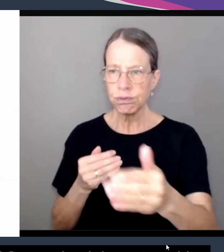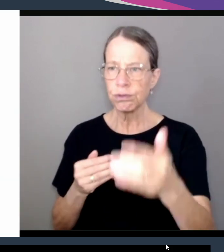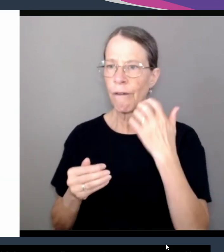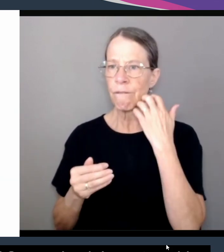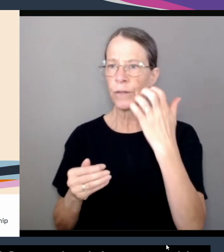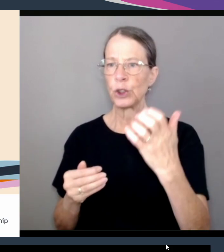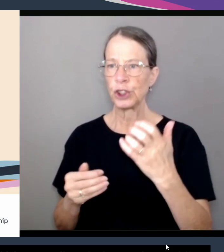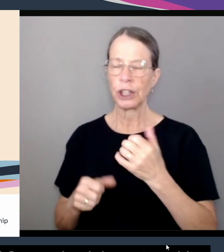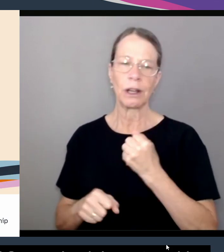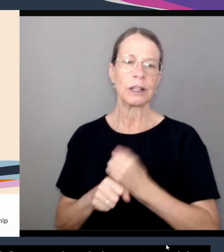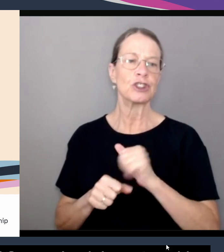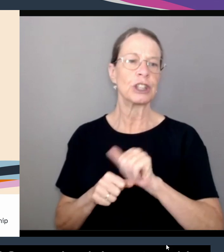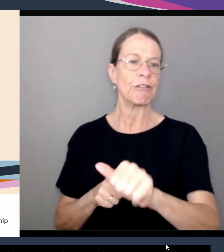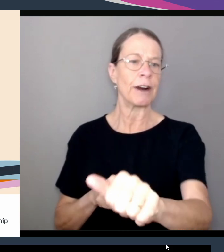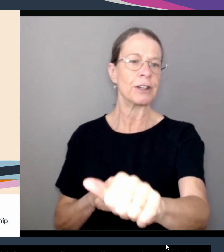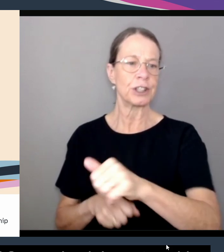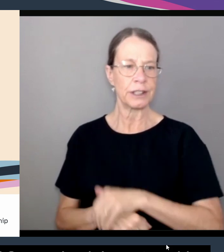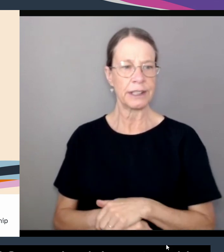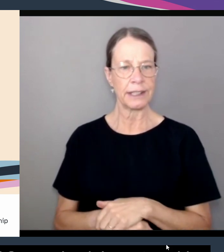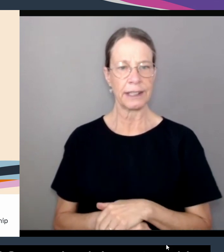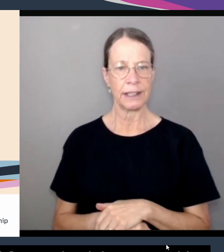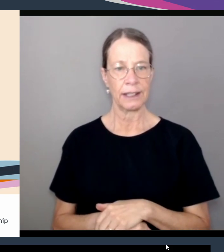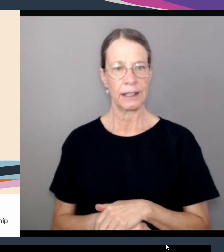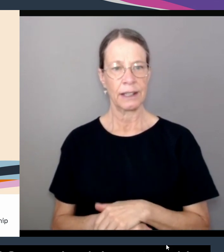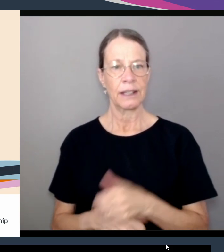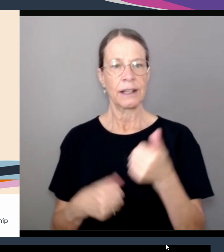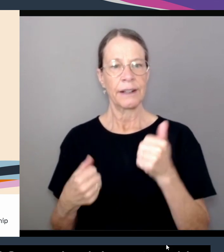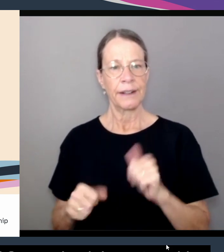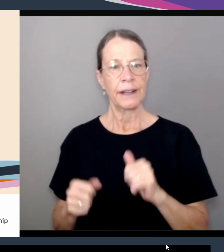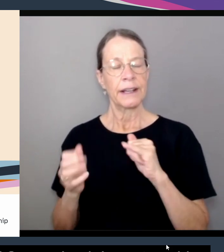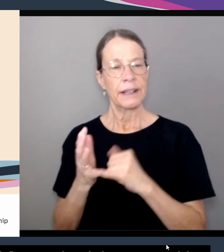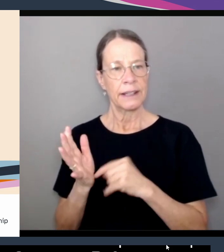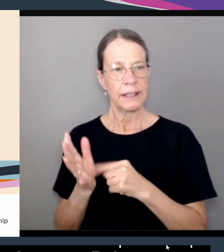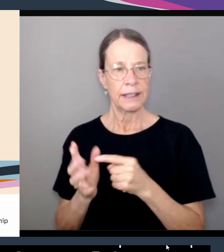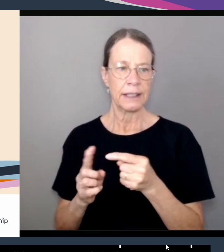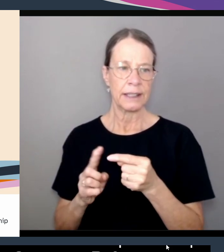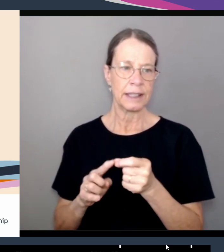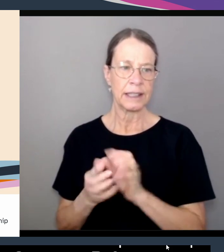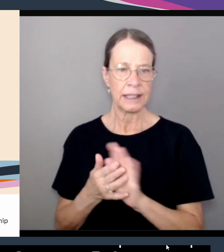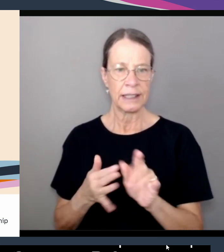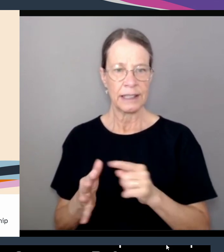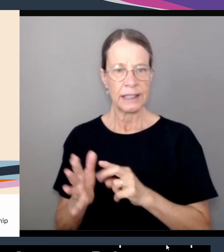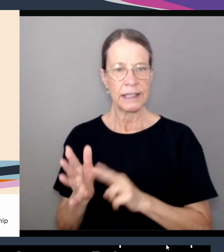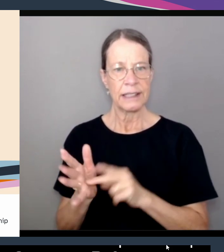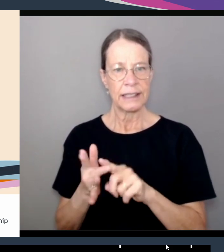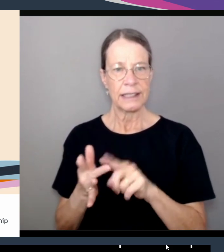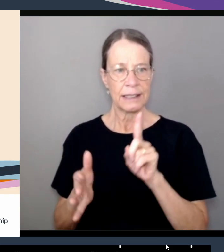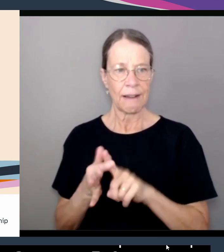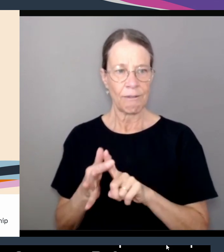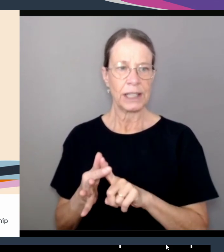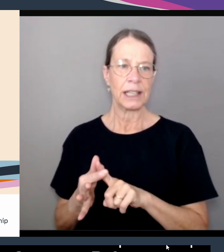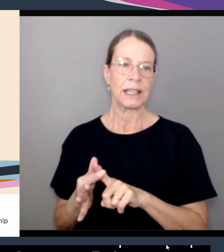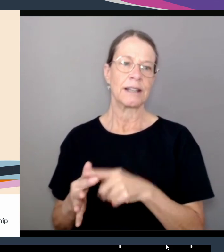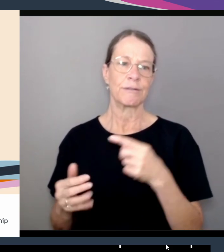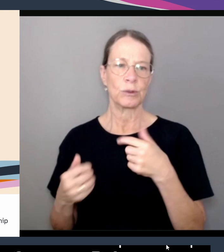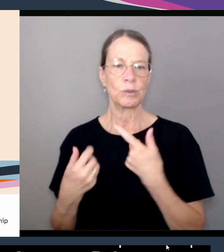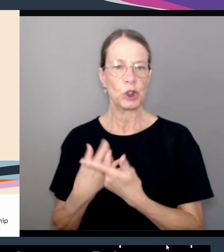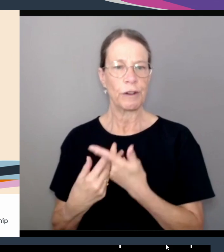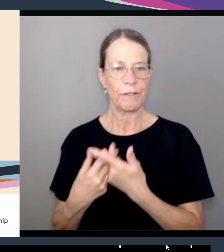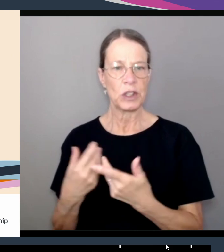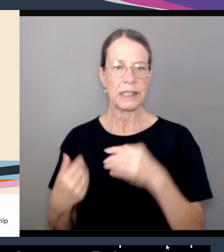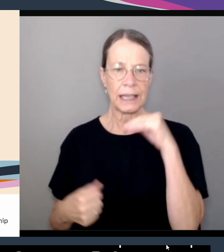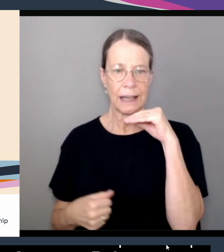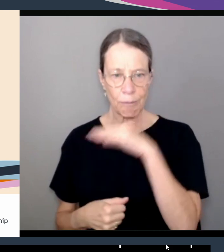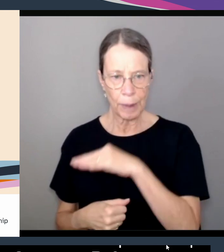you. Introducing Stephanie Divmov, Research Fellow and PhD candidate at the University of Melbourne. Steph is a key member